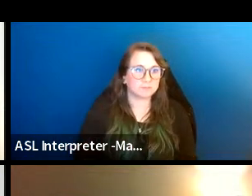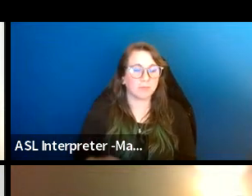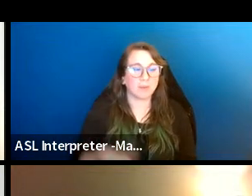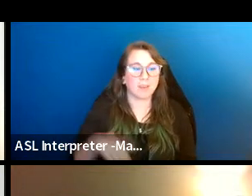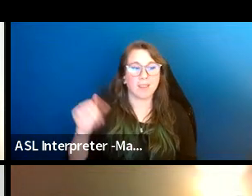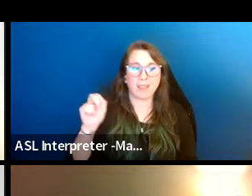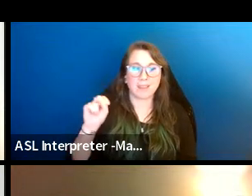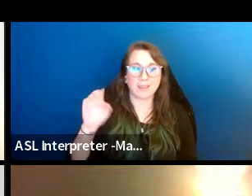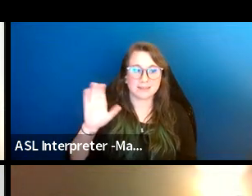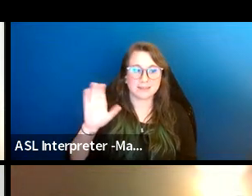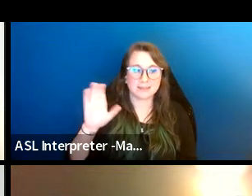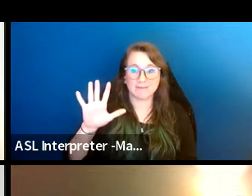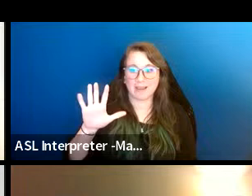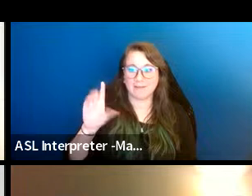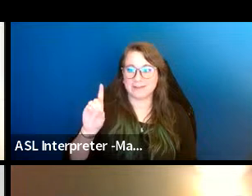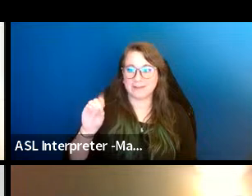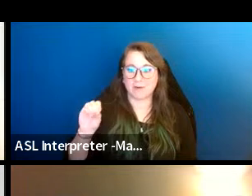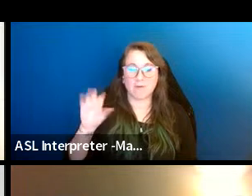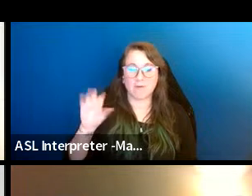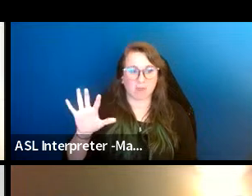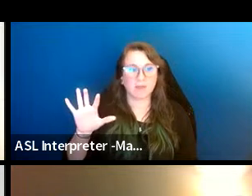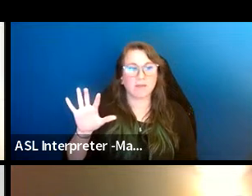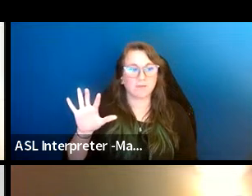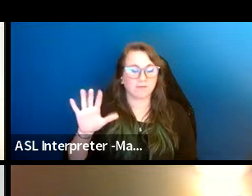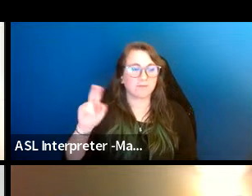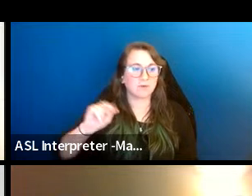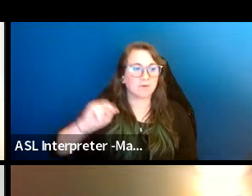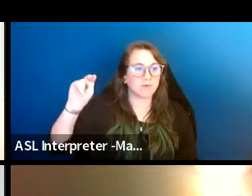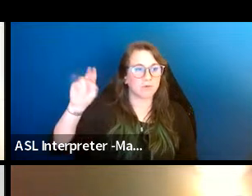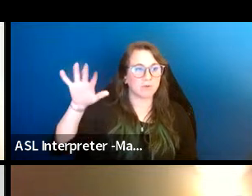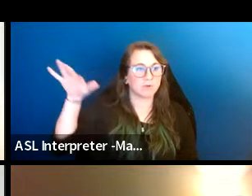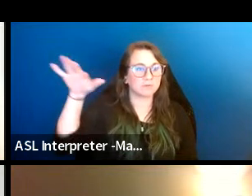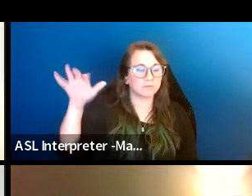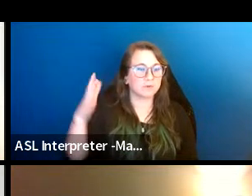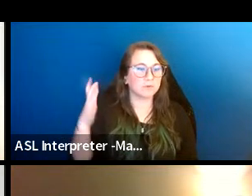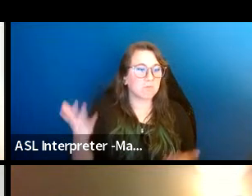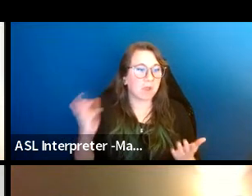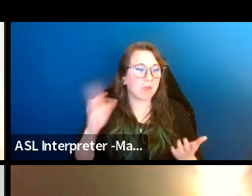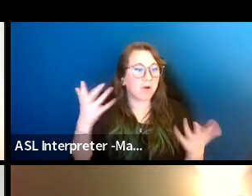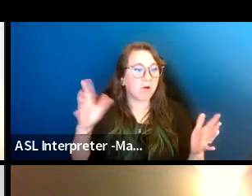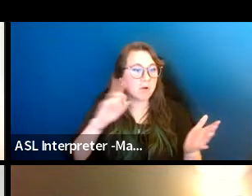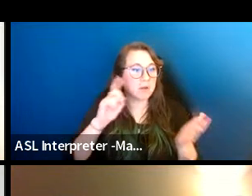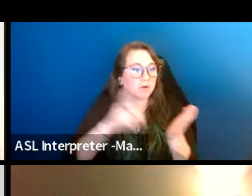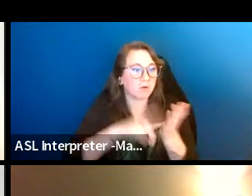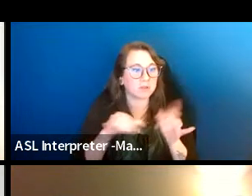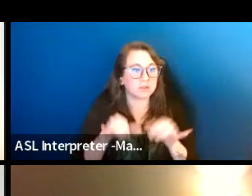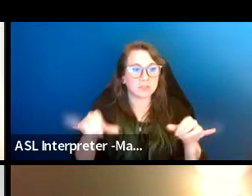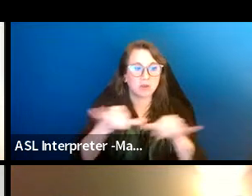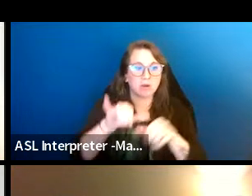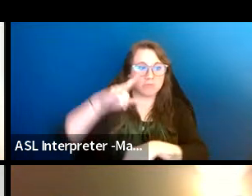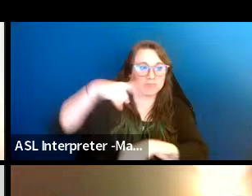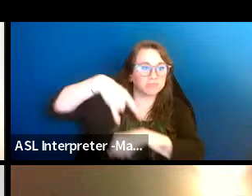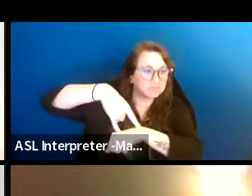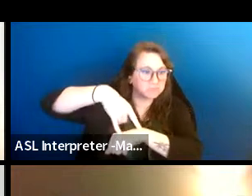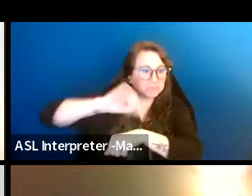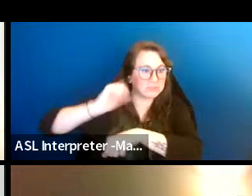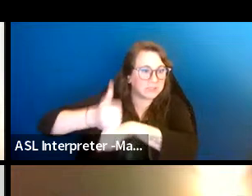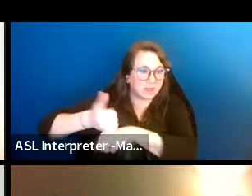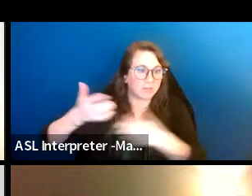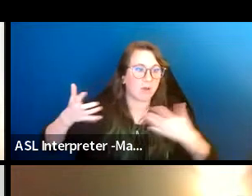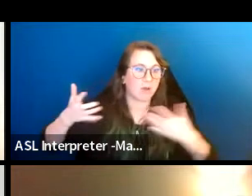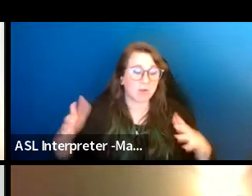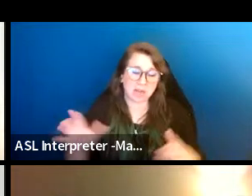ANC 5D05 in Northern Trinidad, you might have already noticed the yard signs up. They're